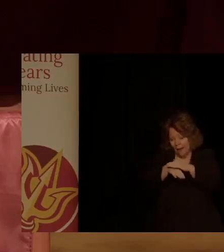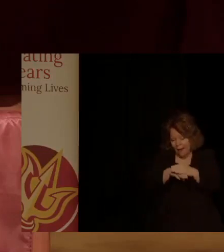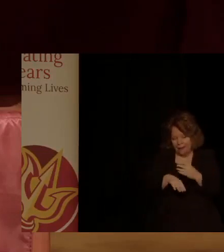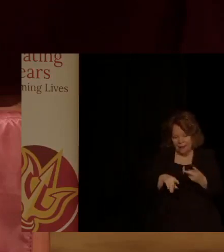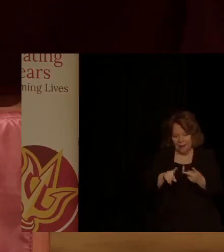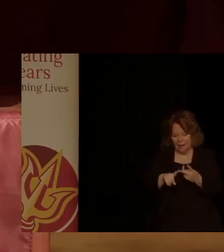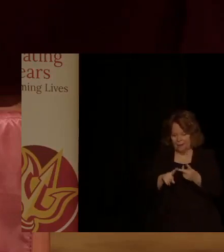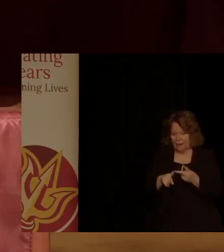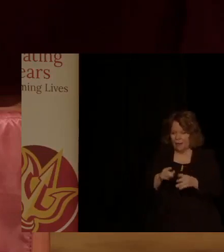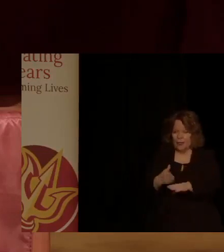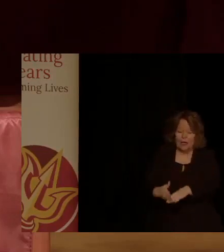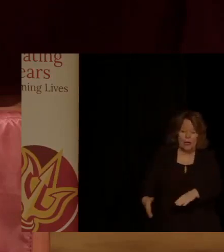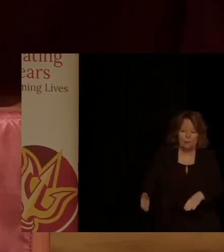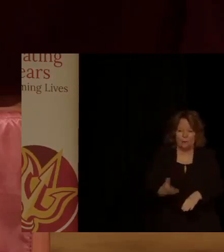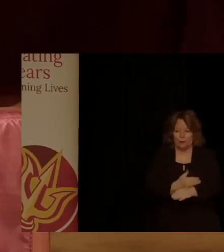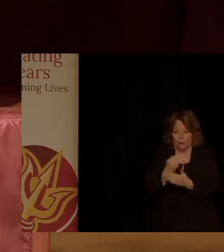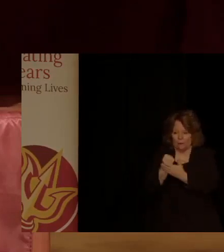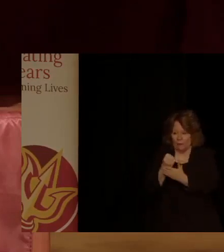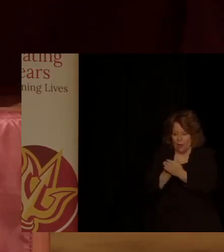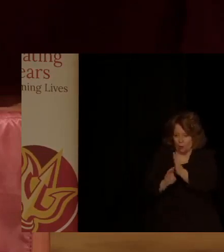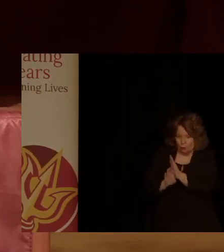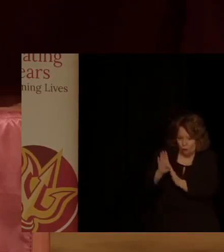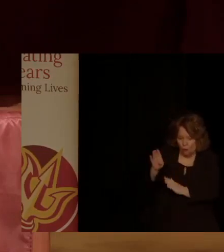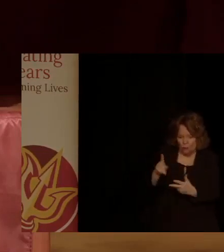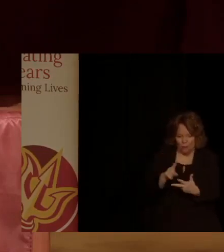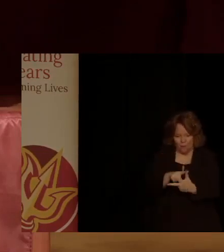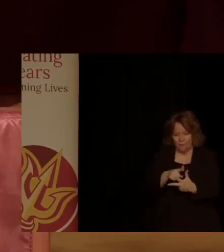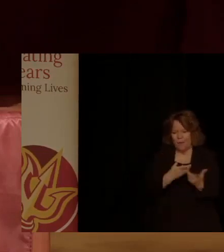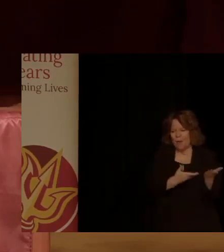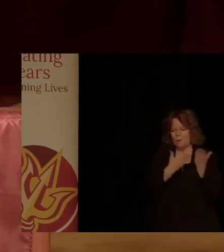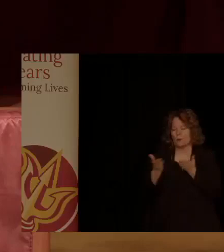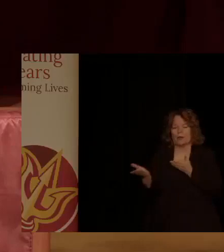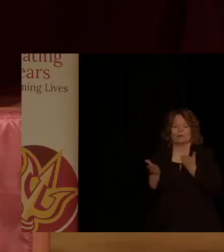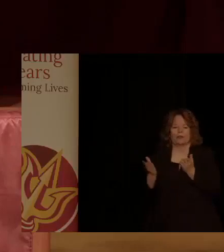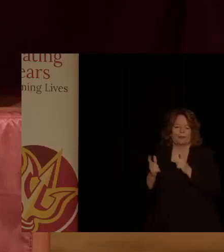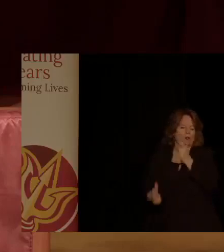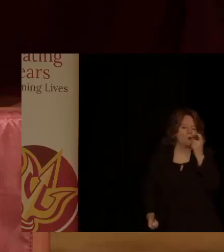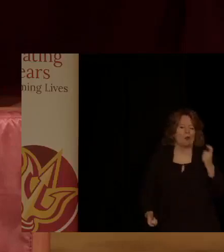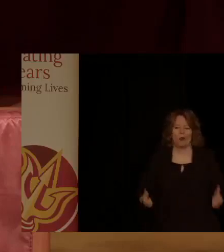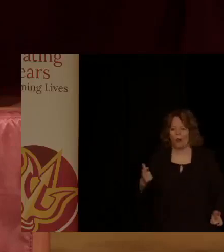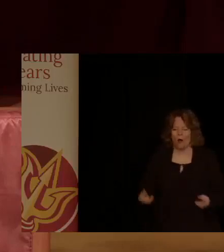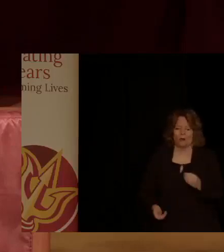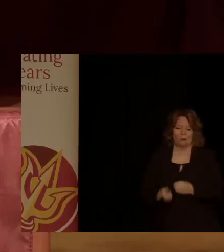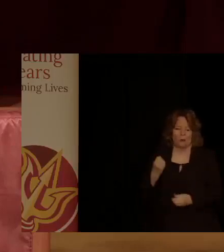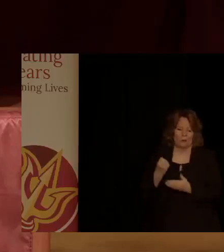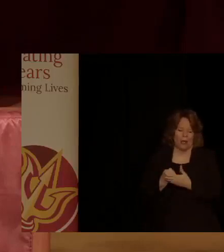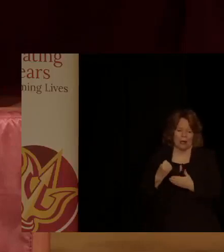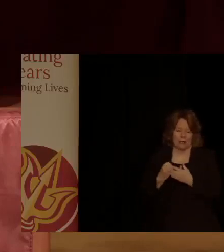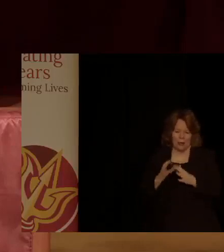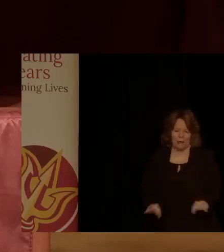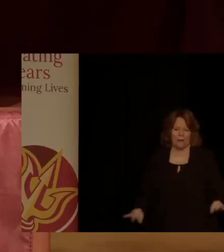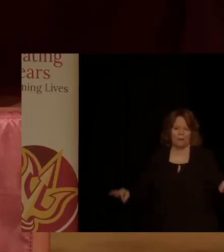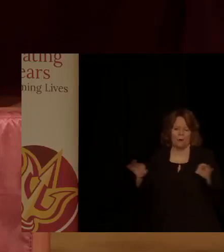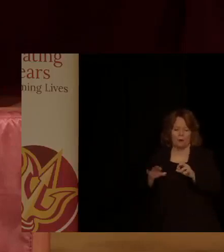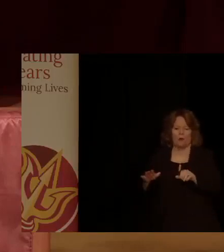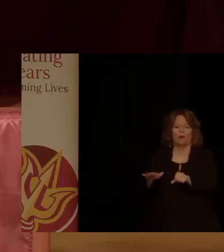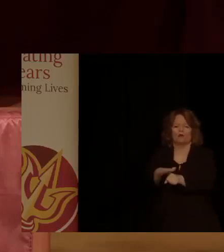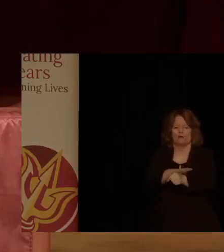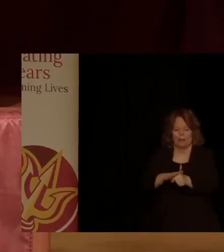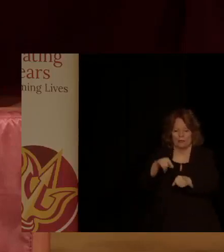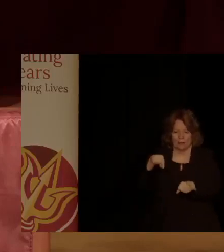and research growth, and bring services to the largest and most economically important region of the